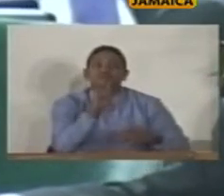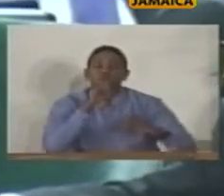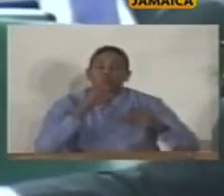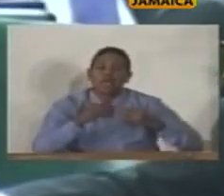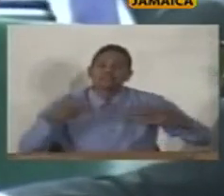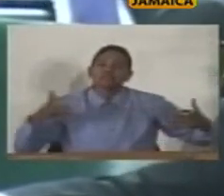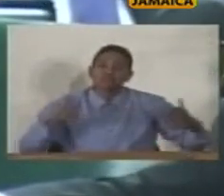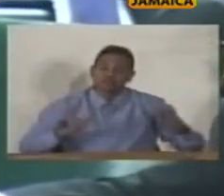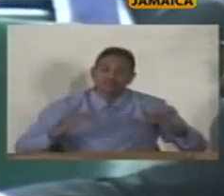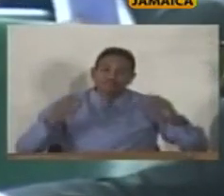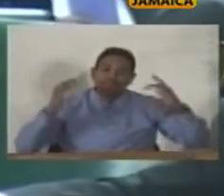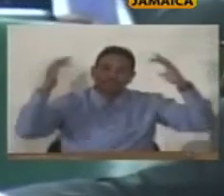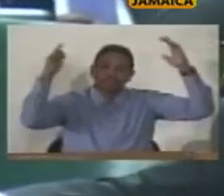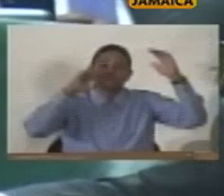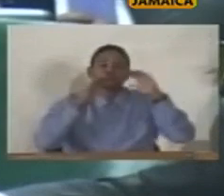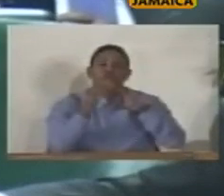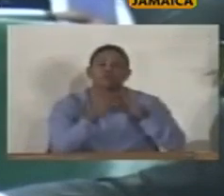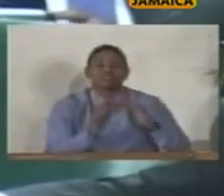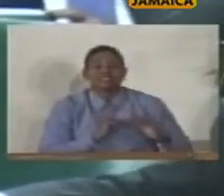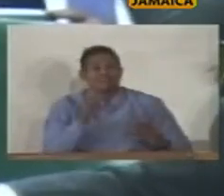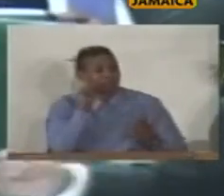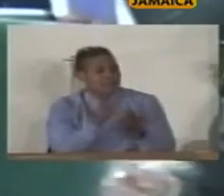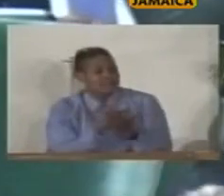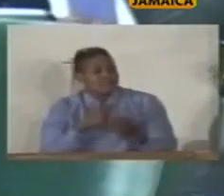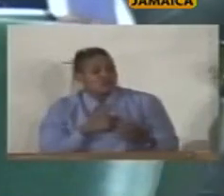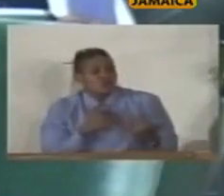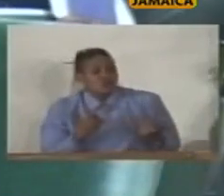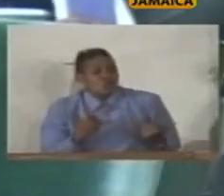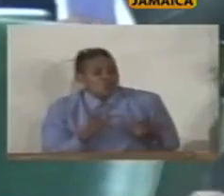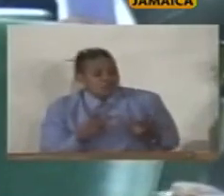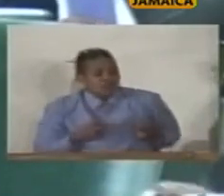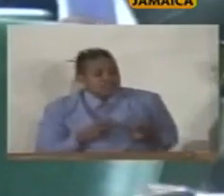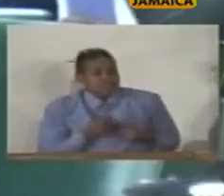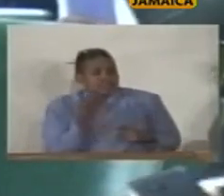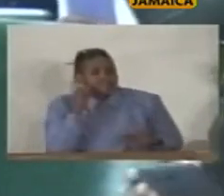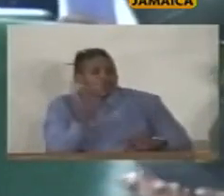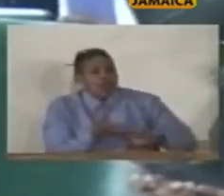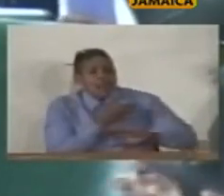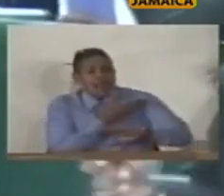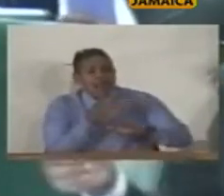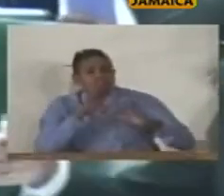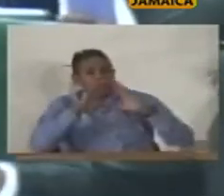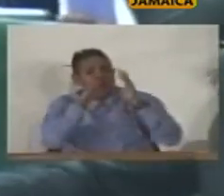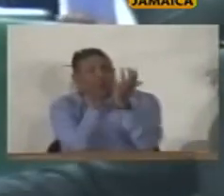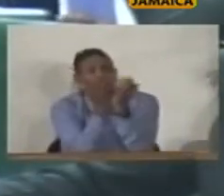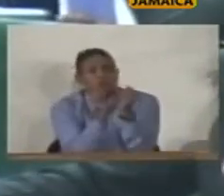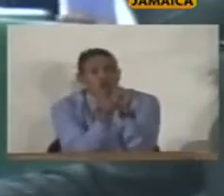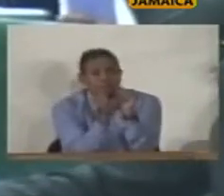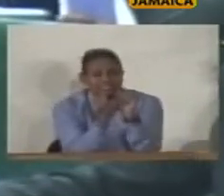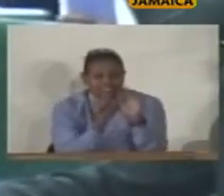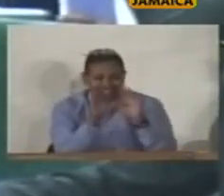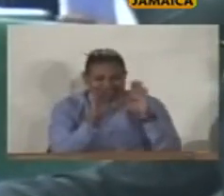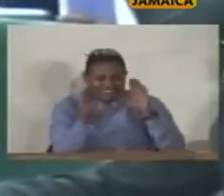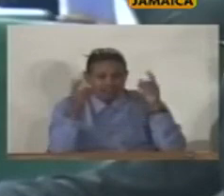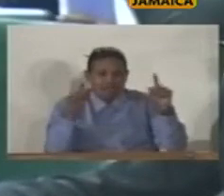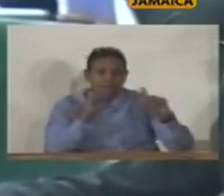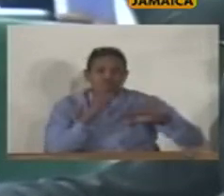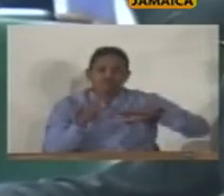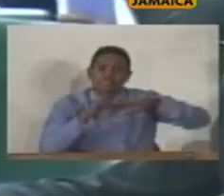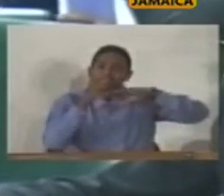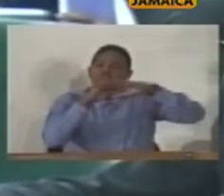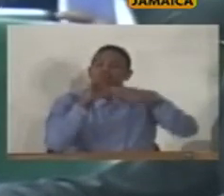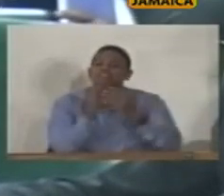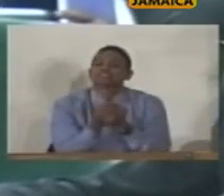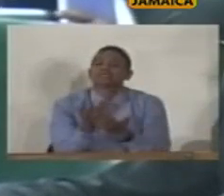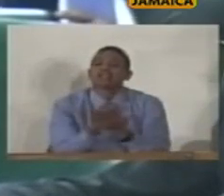Jamaica. I believe we are now positioned for enhanced global competitiveness, increased income